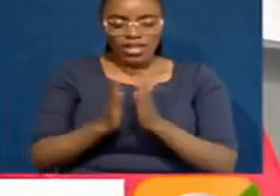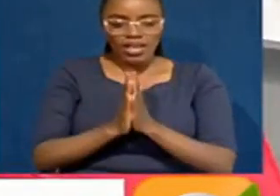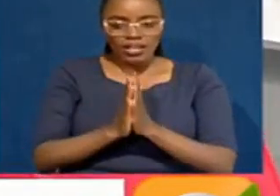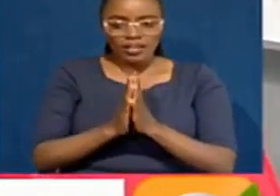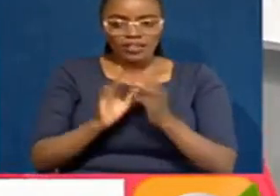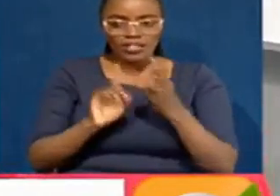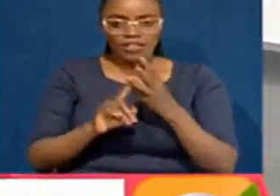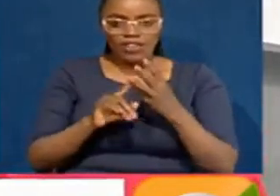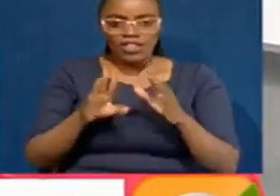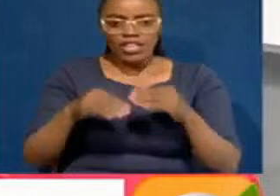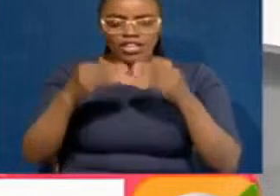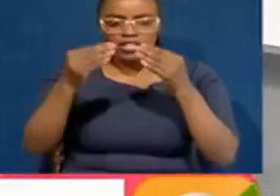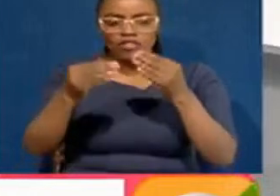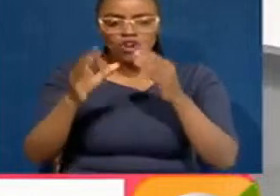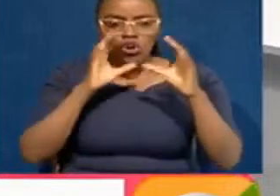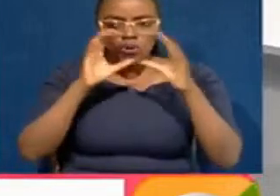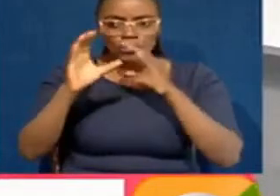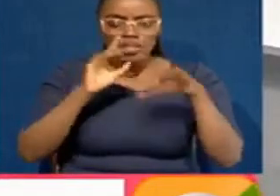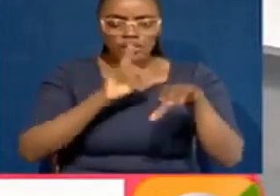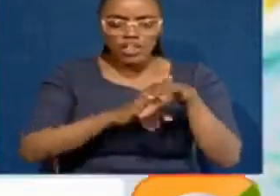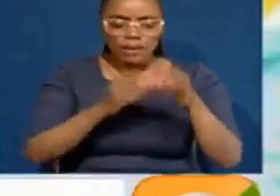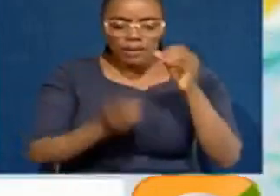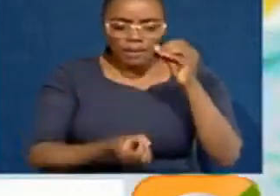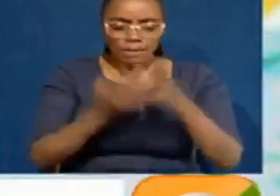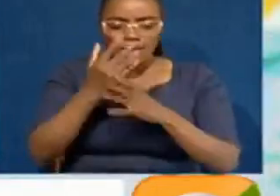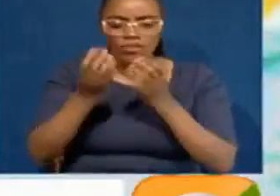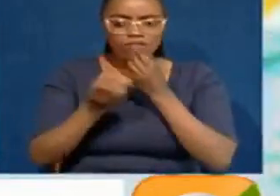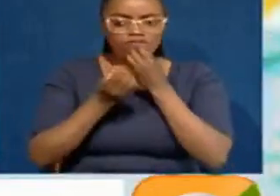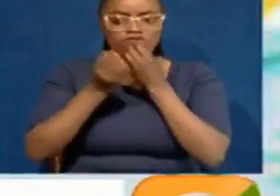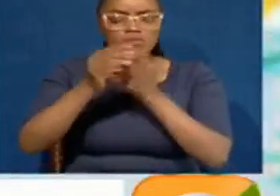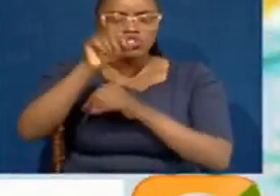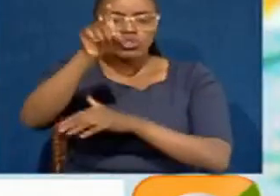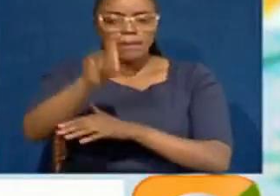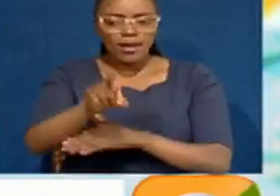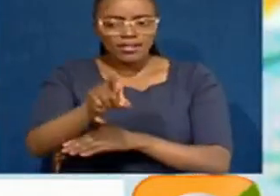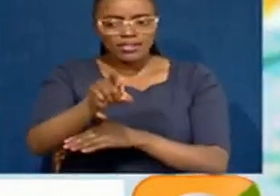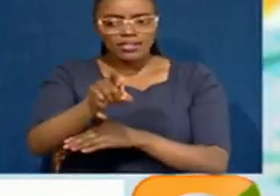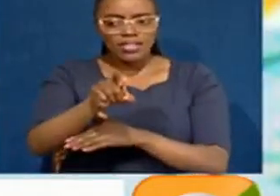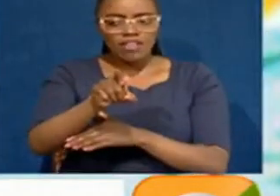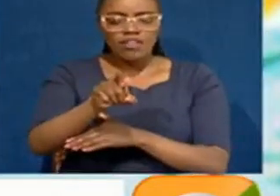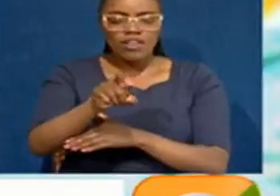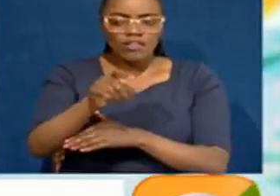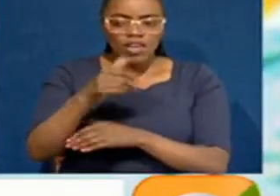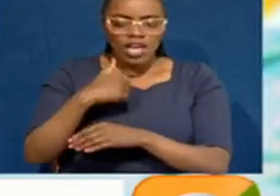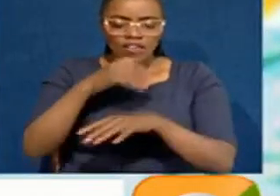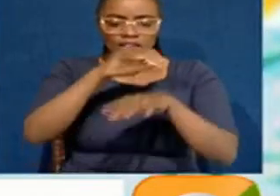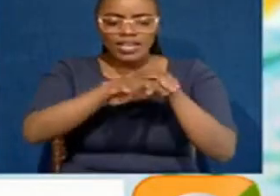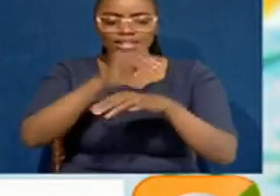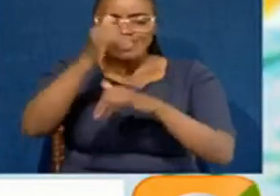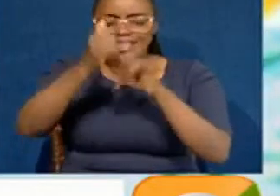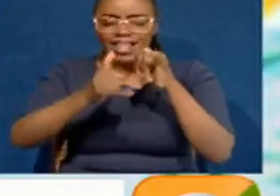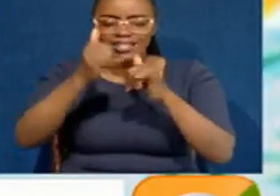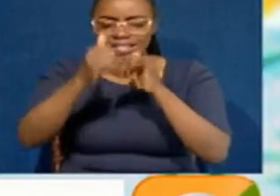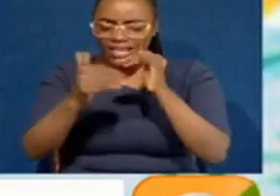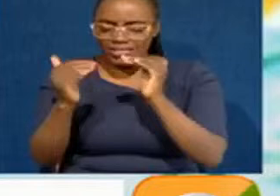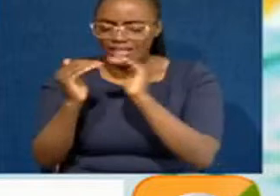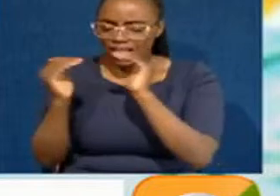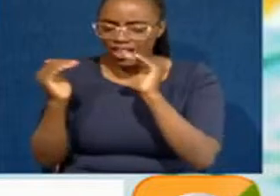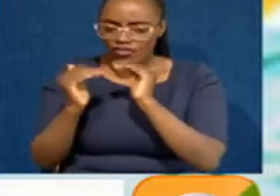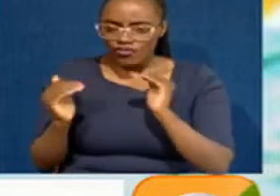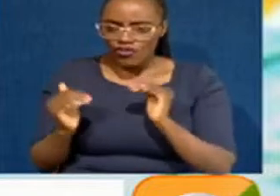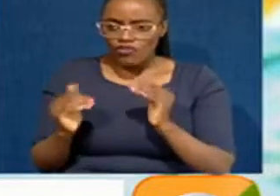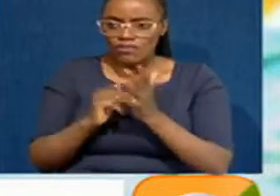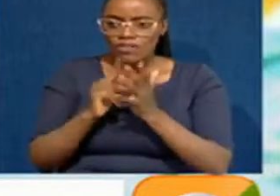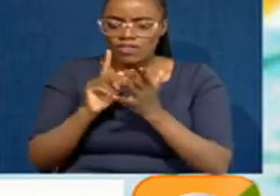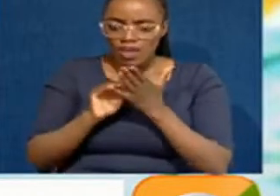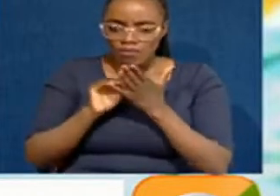is dissemination and communication. Okay, once you generate the information, it has to be reaching the last mile in as much as possible. That's the most